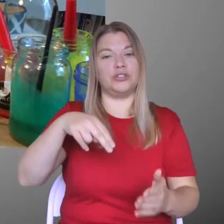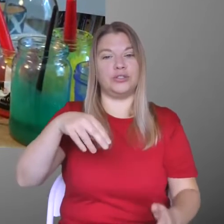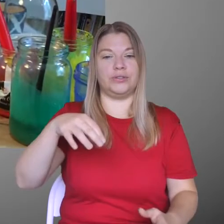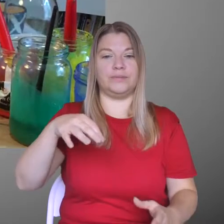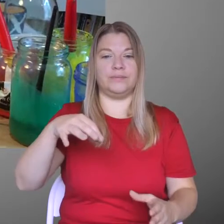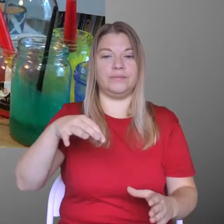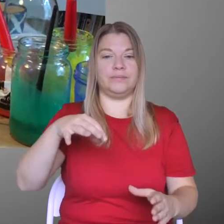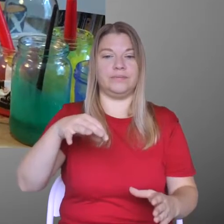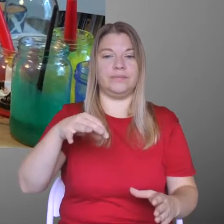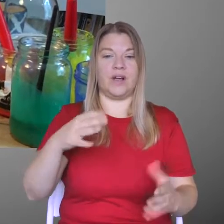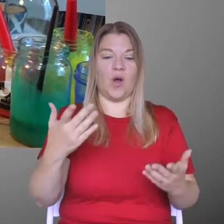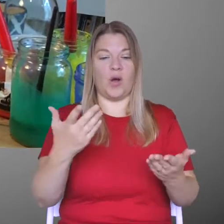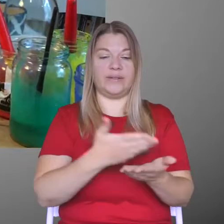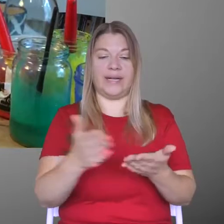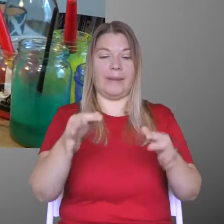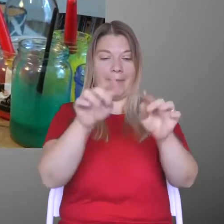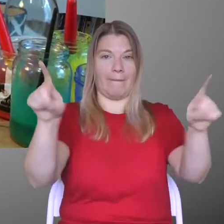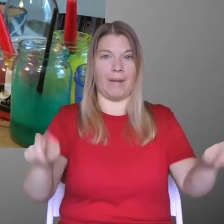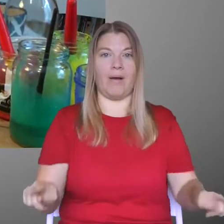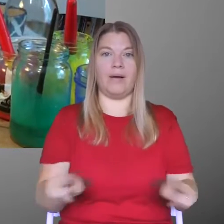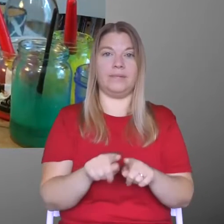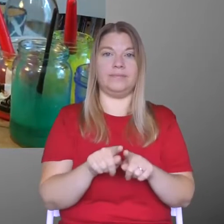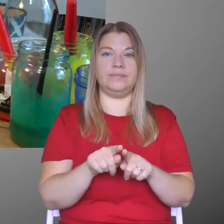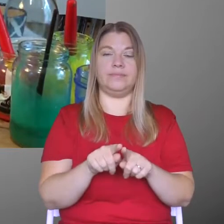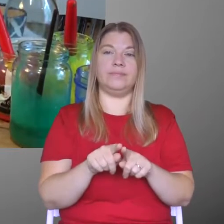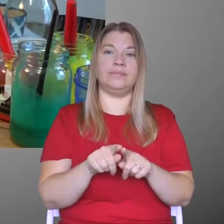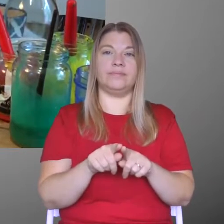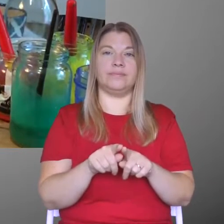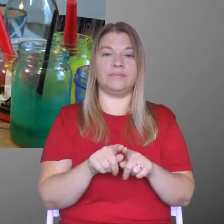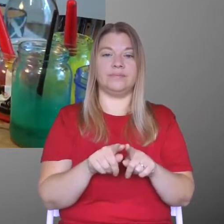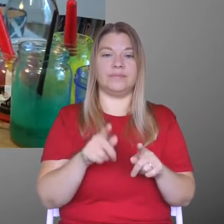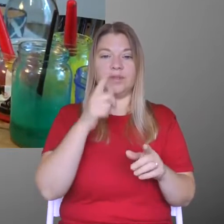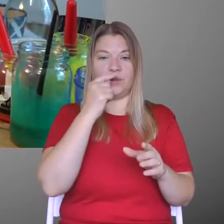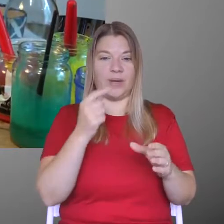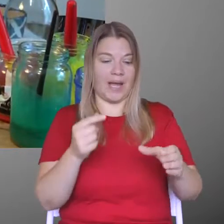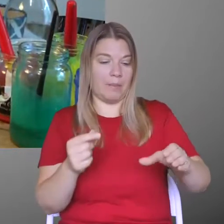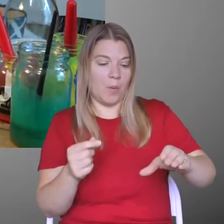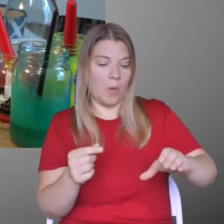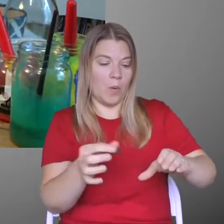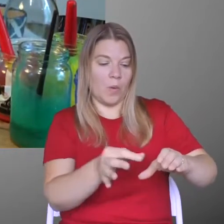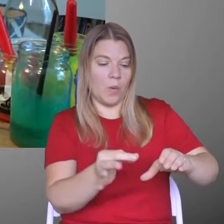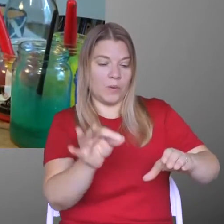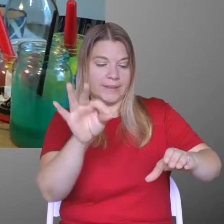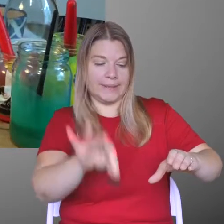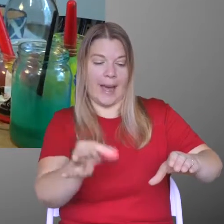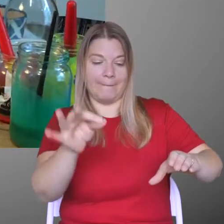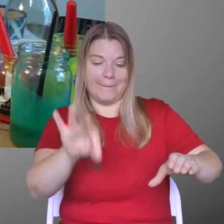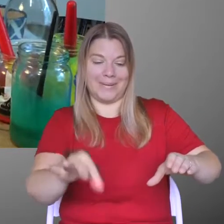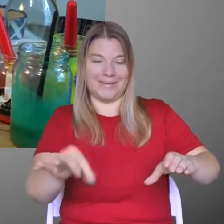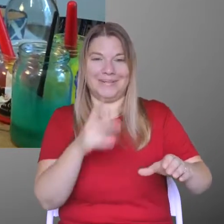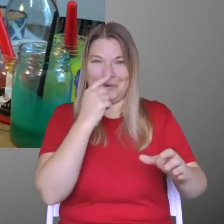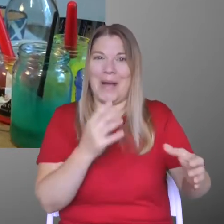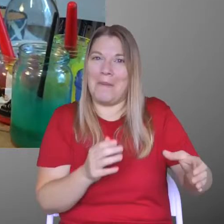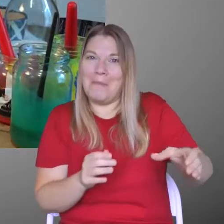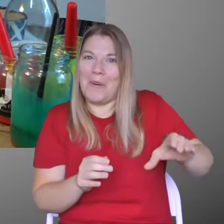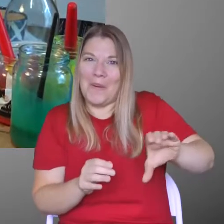nice clean bit of paper, you can just either pour or dab. It's a bit decadent to pour, but I'm going to